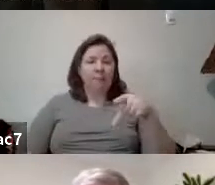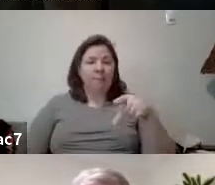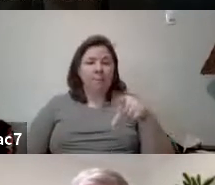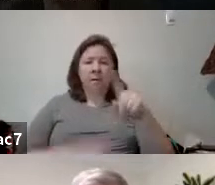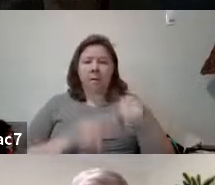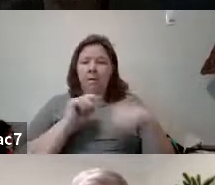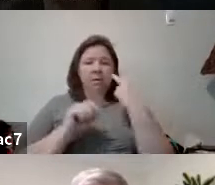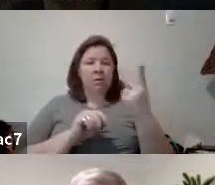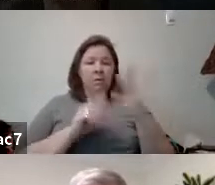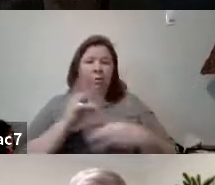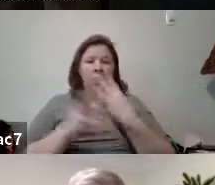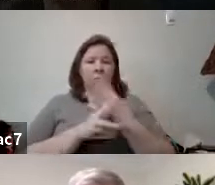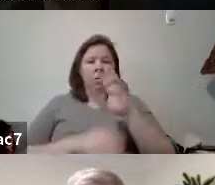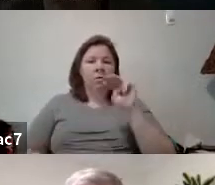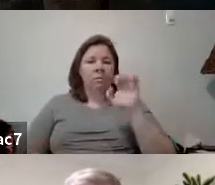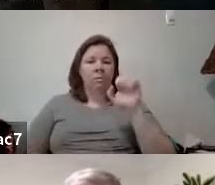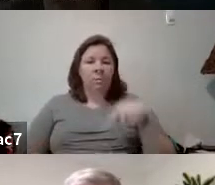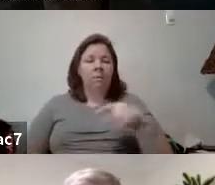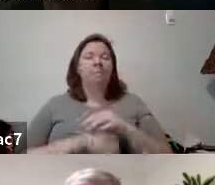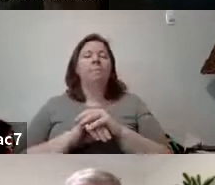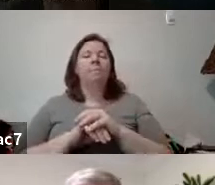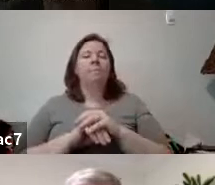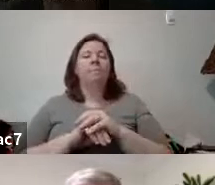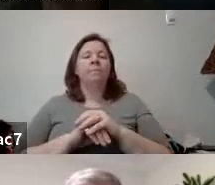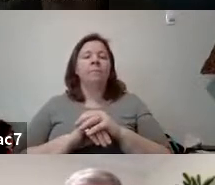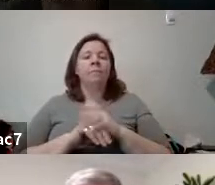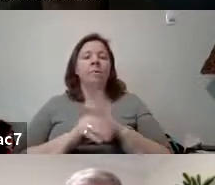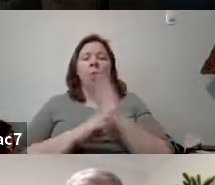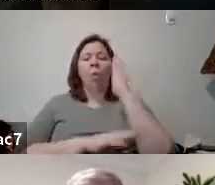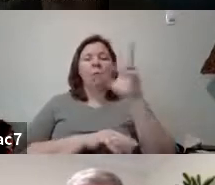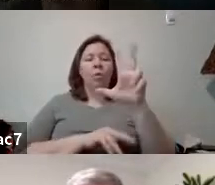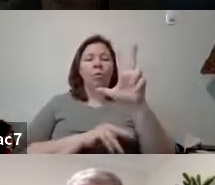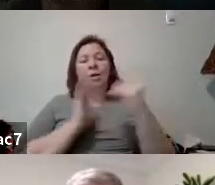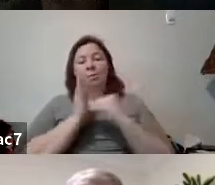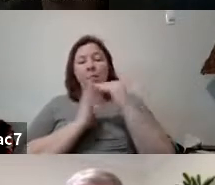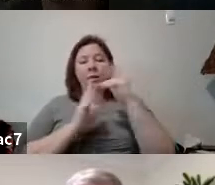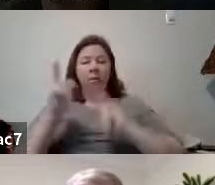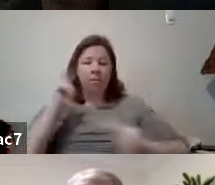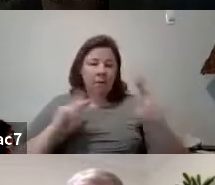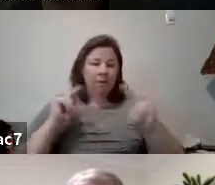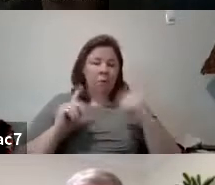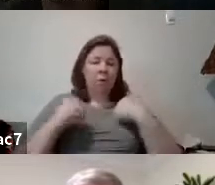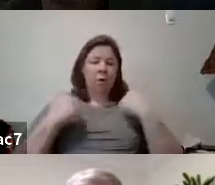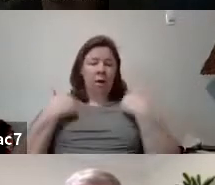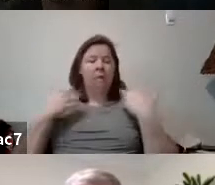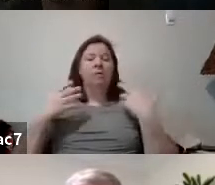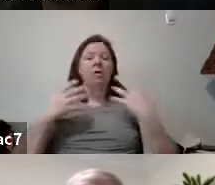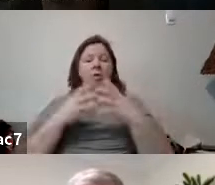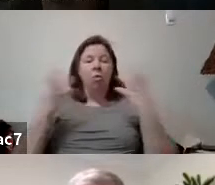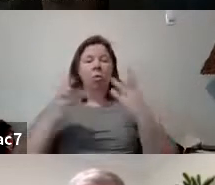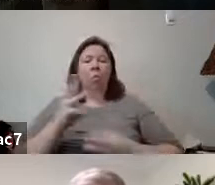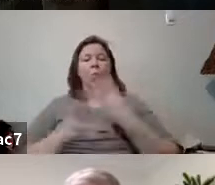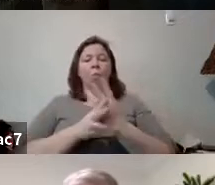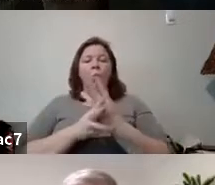map. Being as small as we are, with a little over 3 million people, we have produced quite a bit of